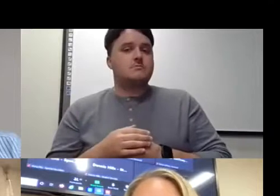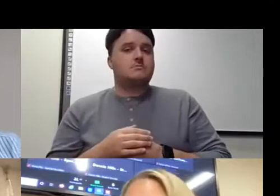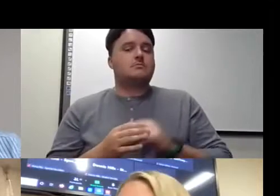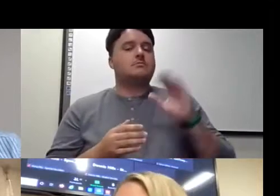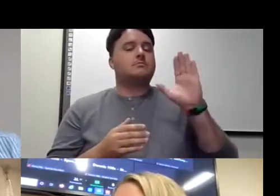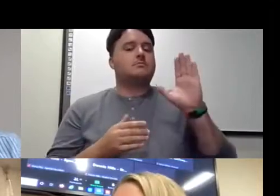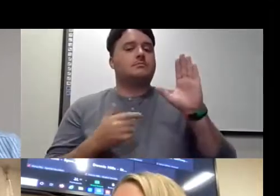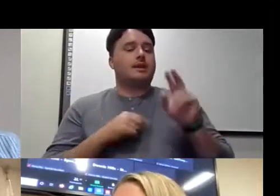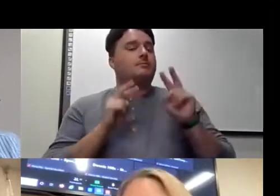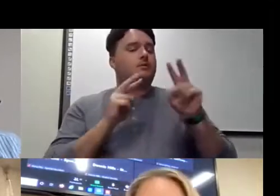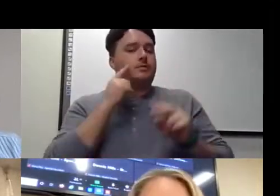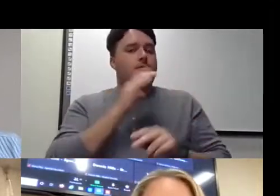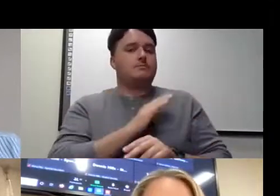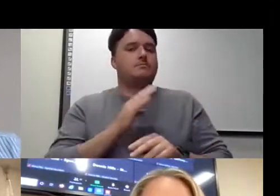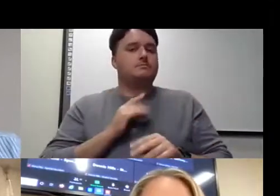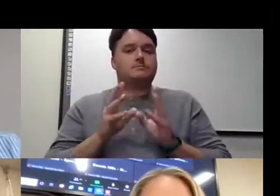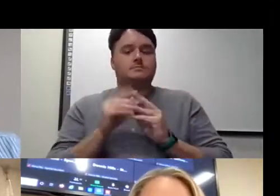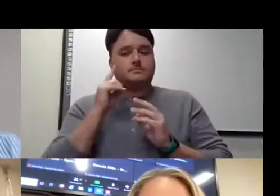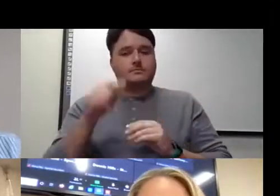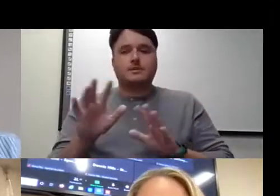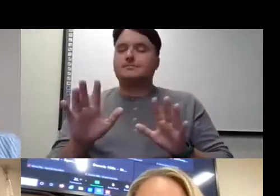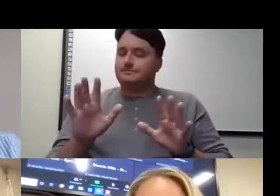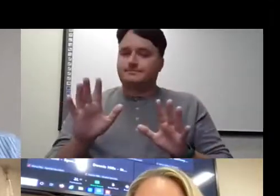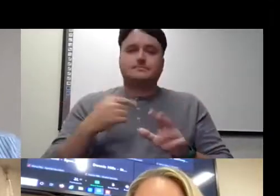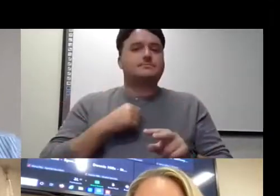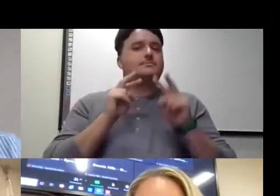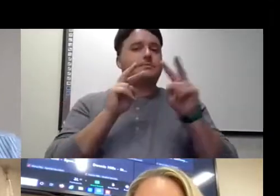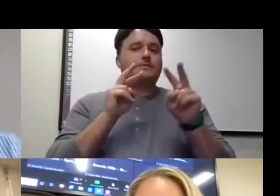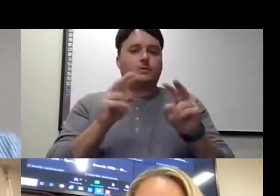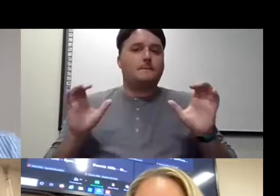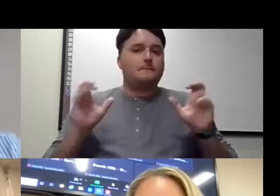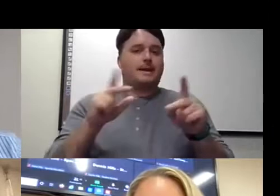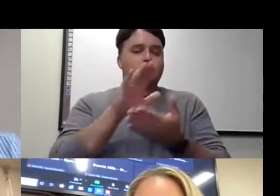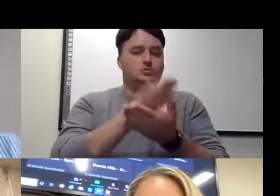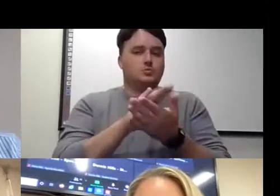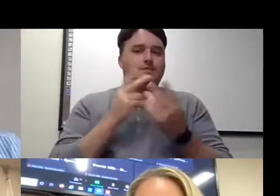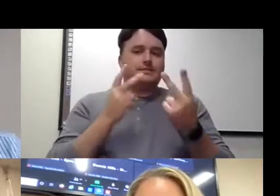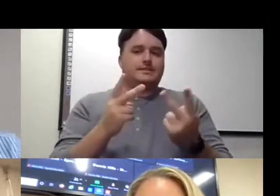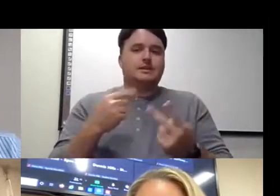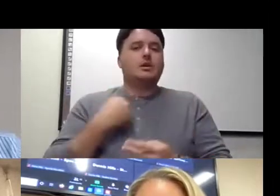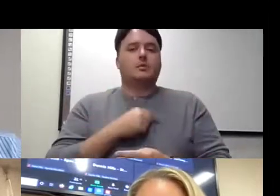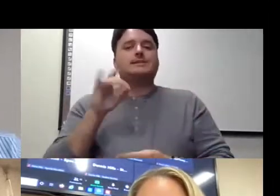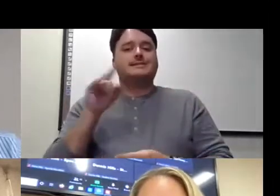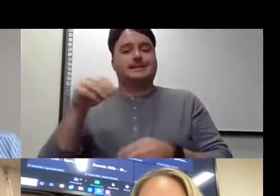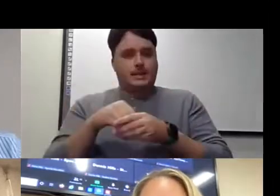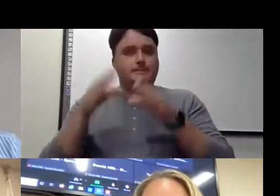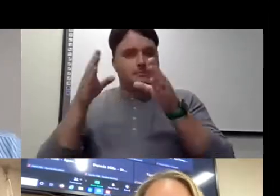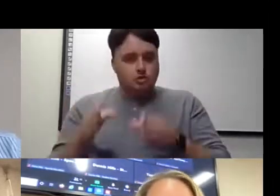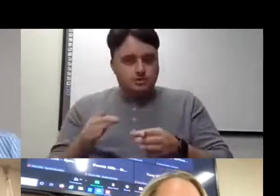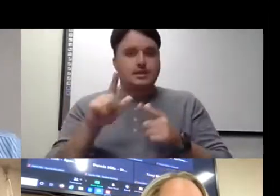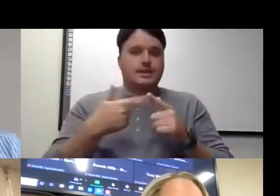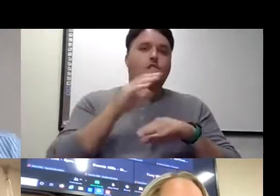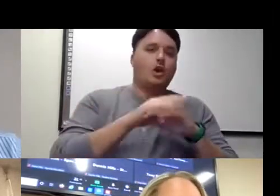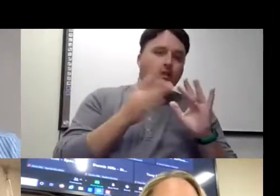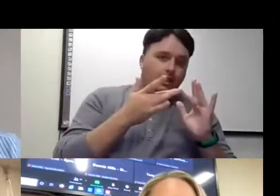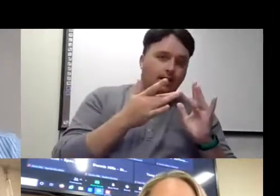to, can you hear me first of all? Sorry. Looking forward to getting back to these school visitations. We did them in person and then we did them online,